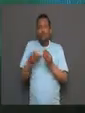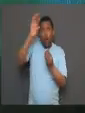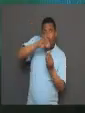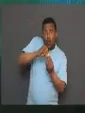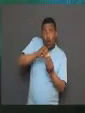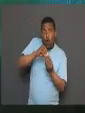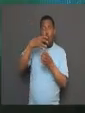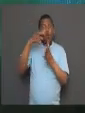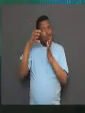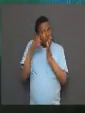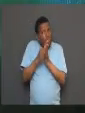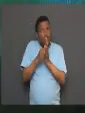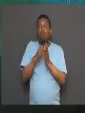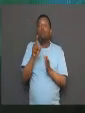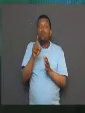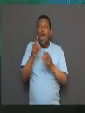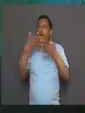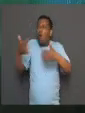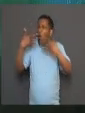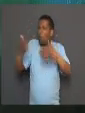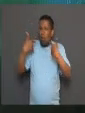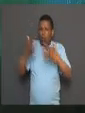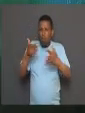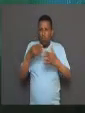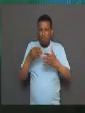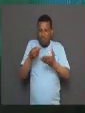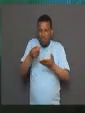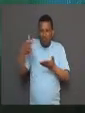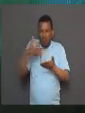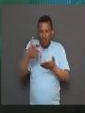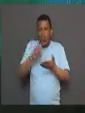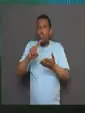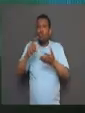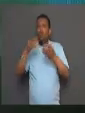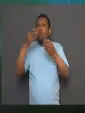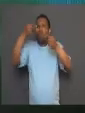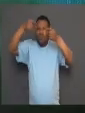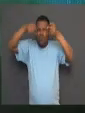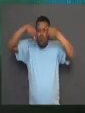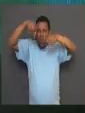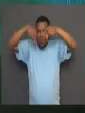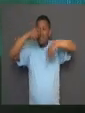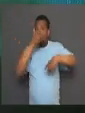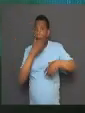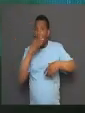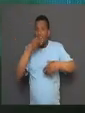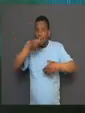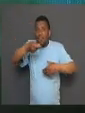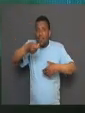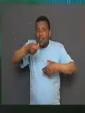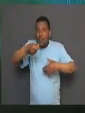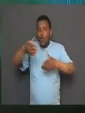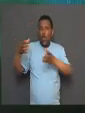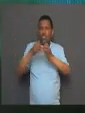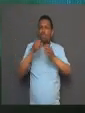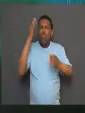also contains dust particles and condensed moisture droplets, which are collectively